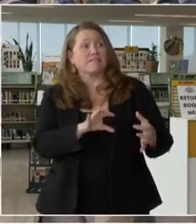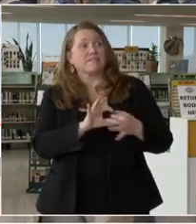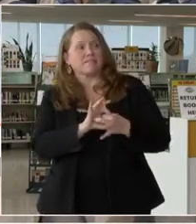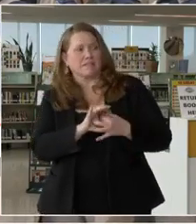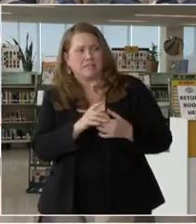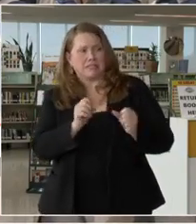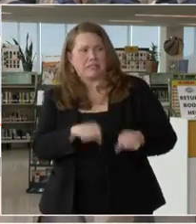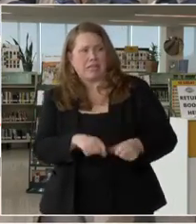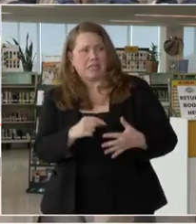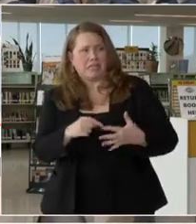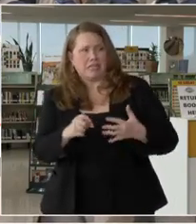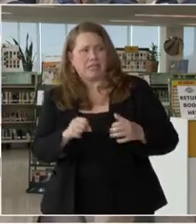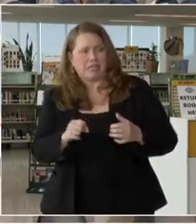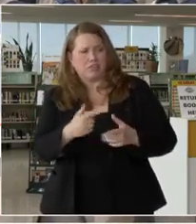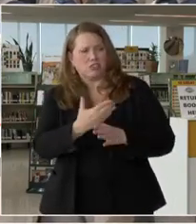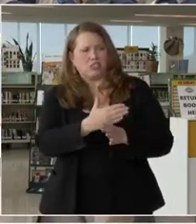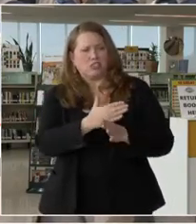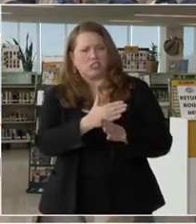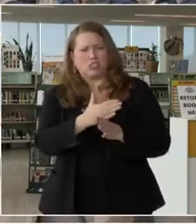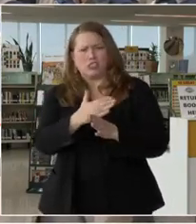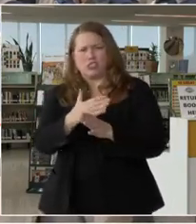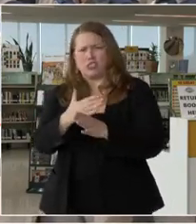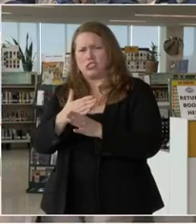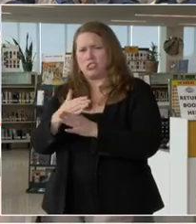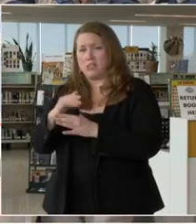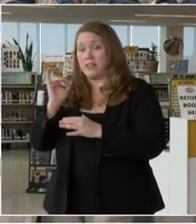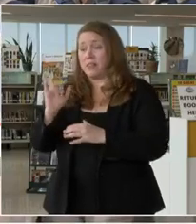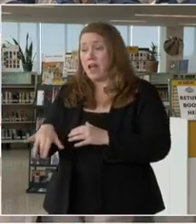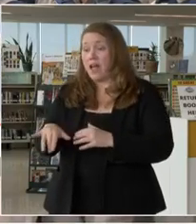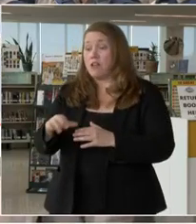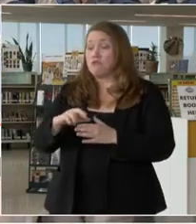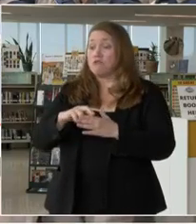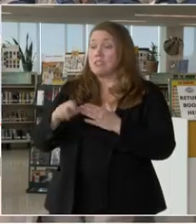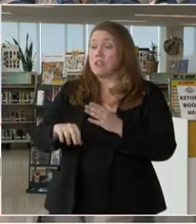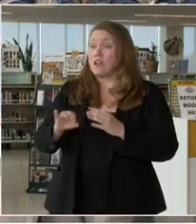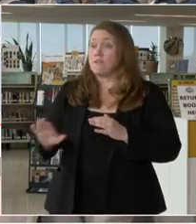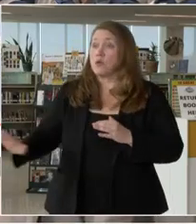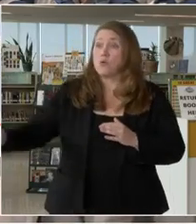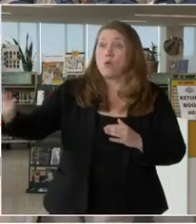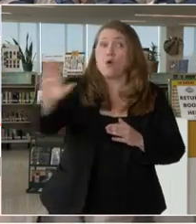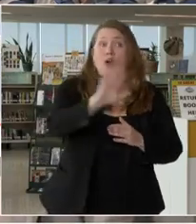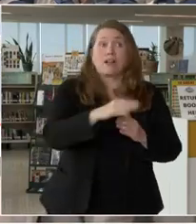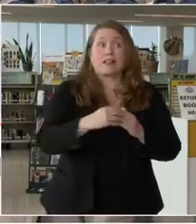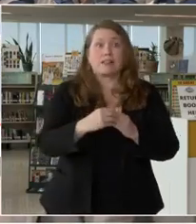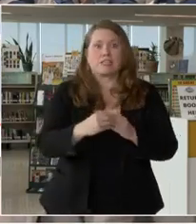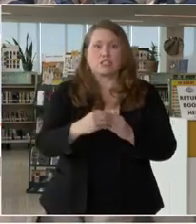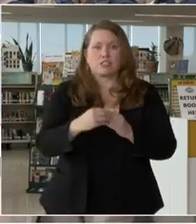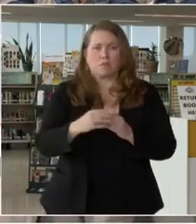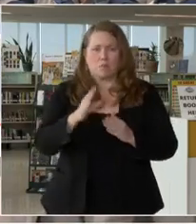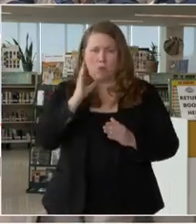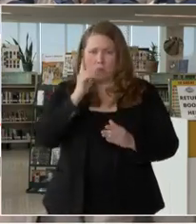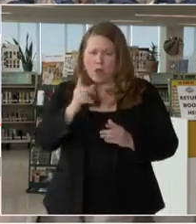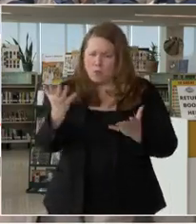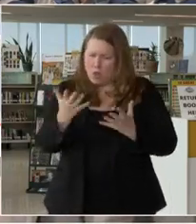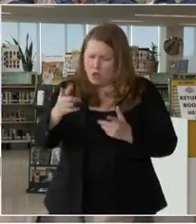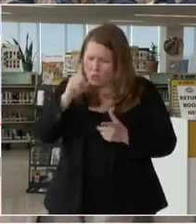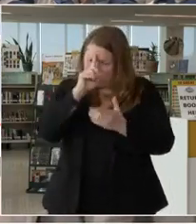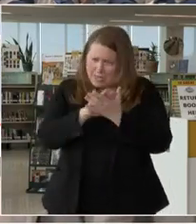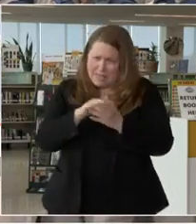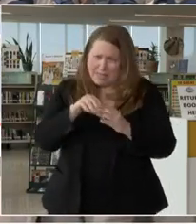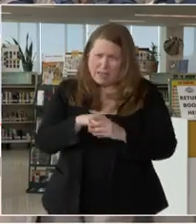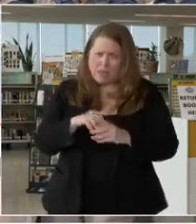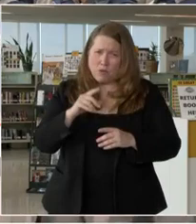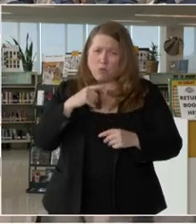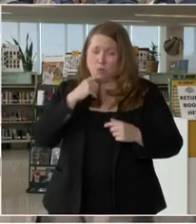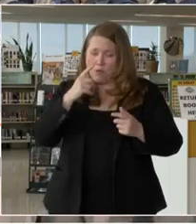will become interested as a result of your leadership. And you're really being bold about what it is you believed in. When I said I wore that uniform over